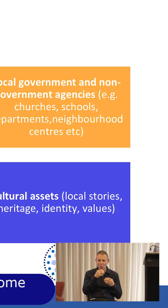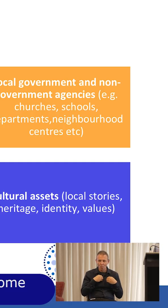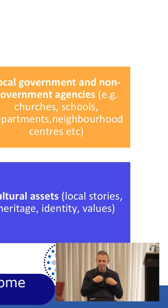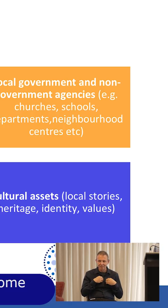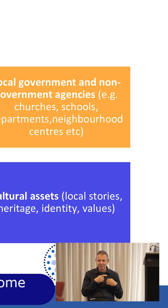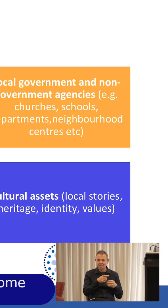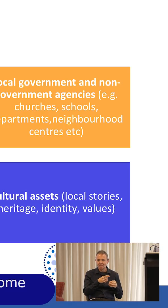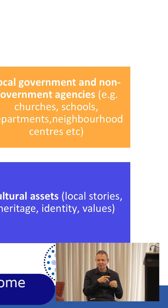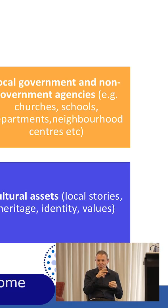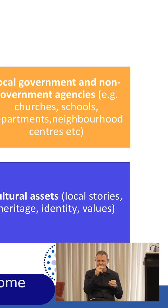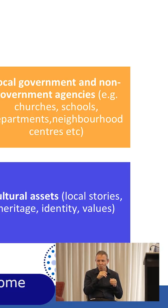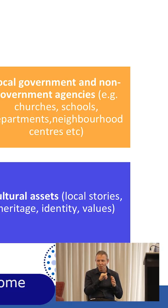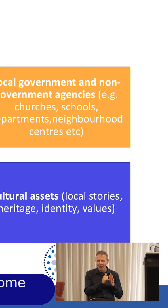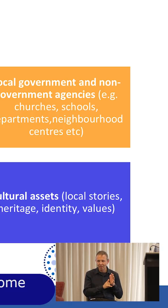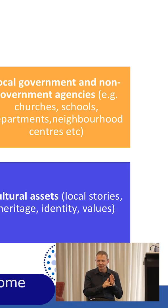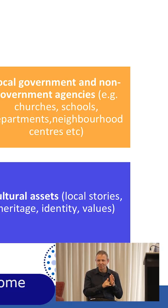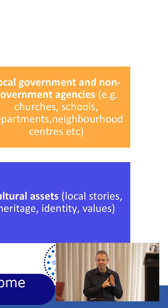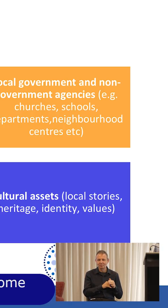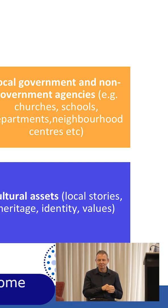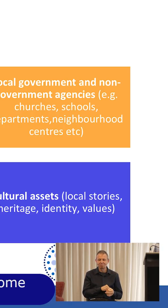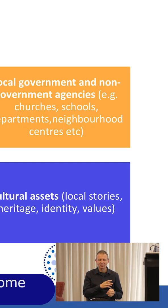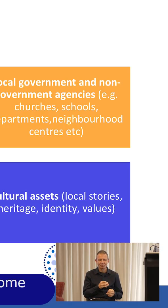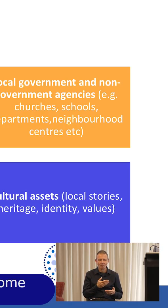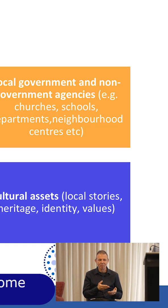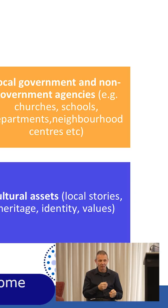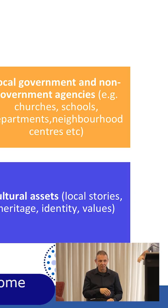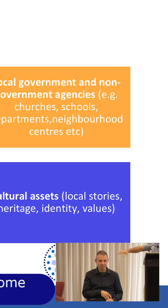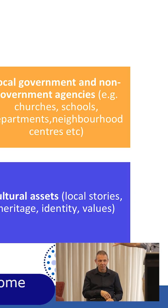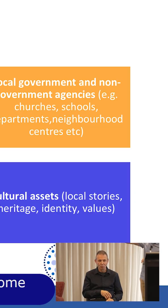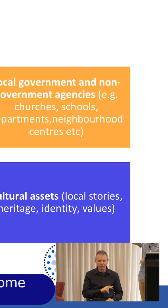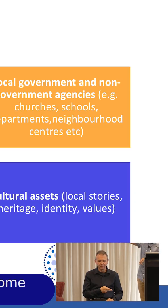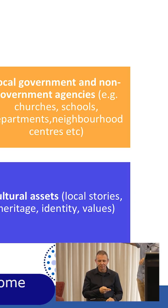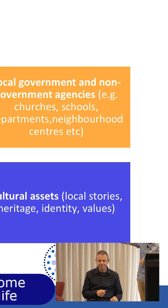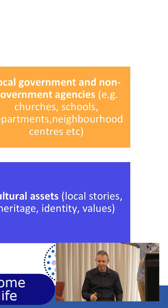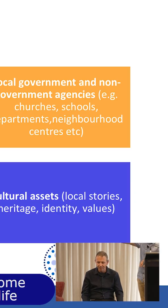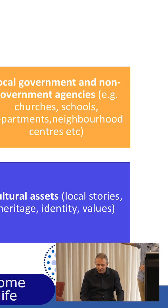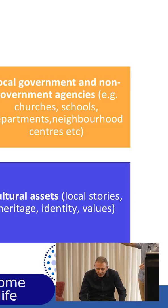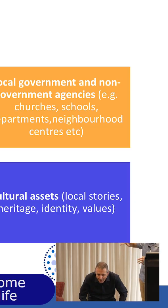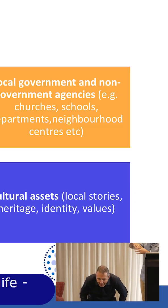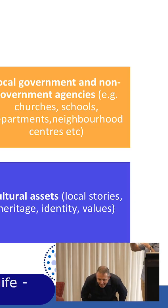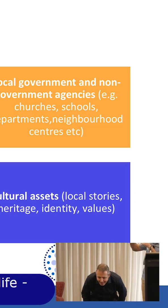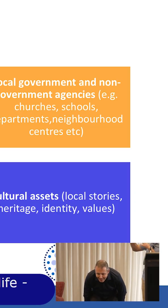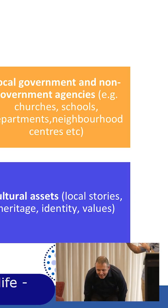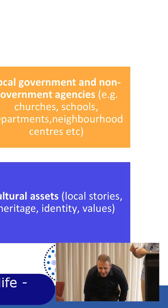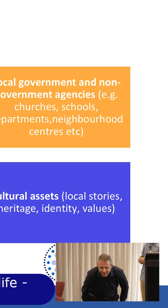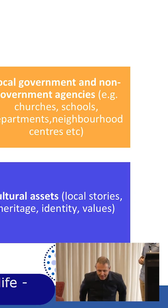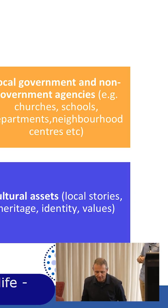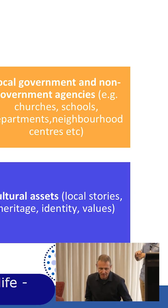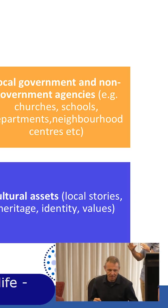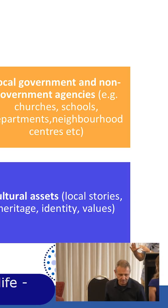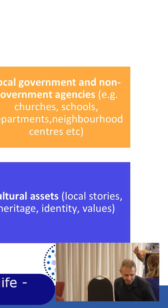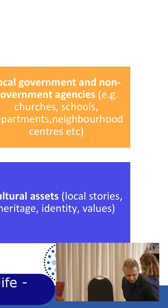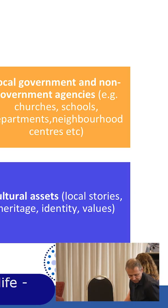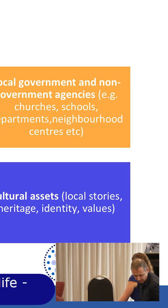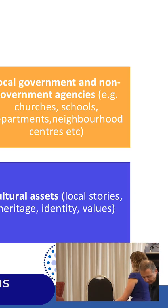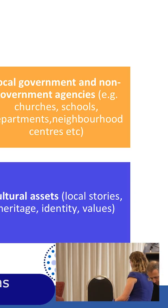that come from that. And then the involvement from institutional life, government and non-government. We didn't hear